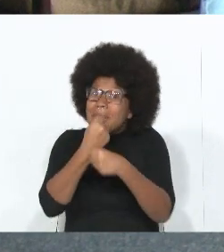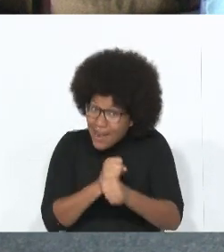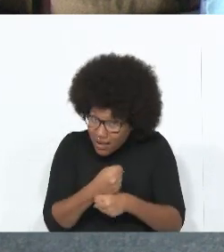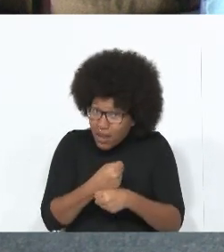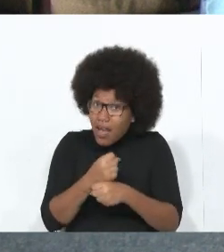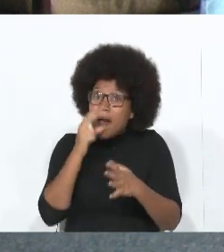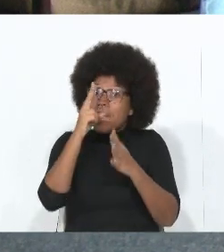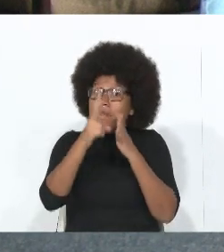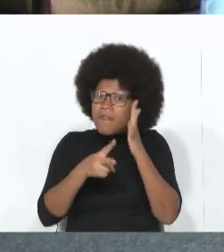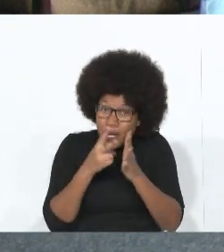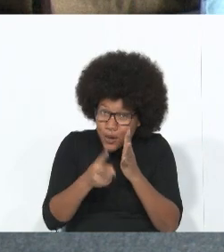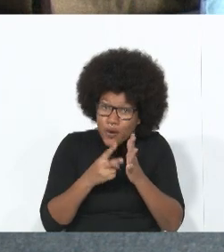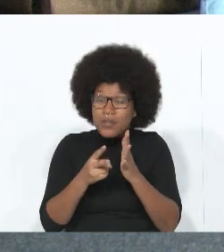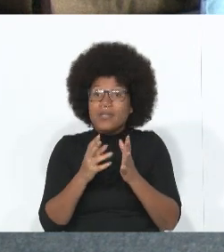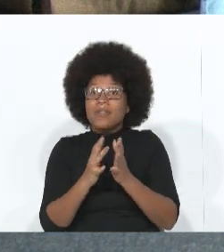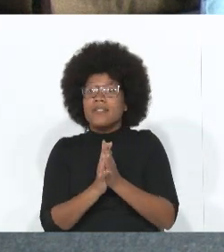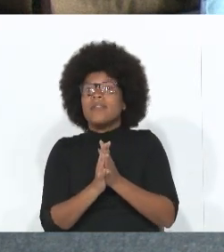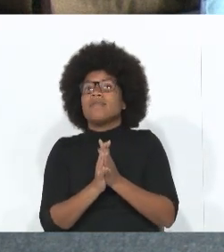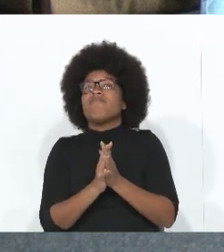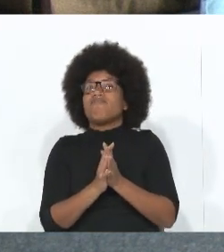Yes. Yes, they are.